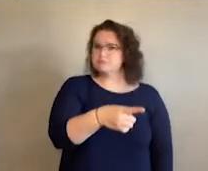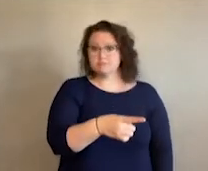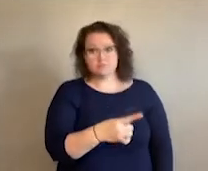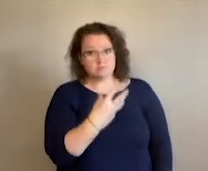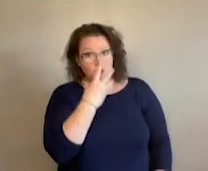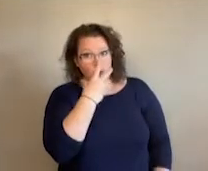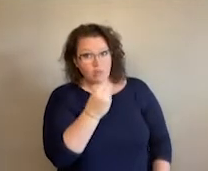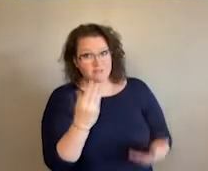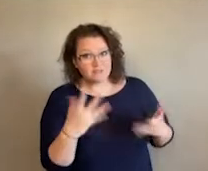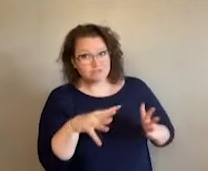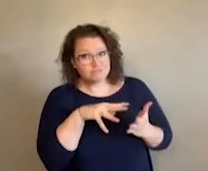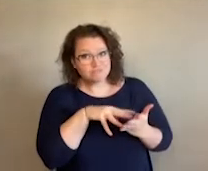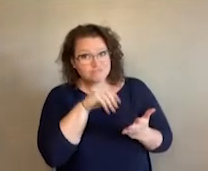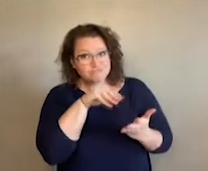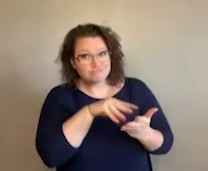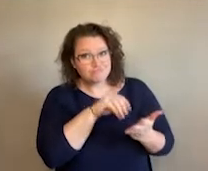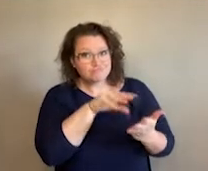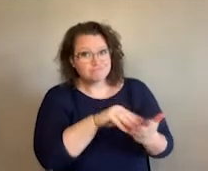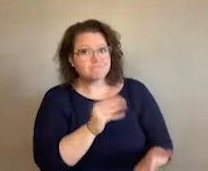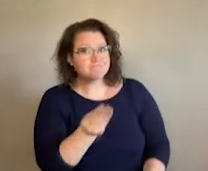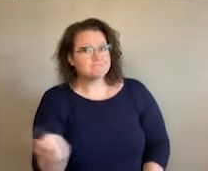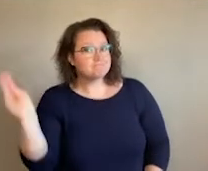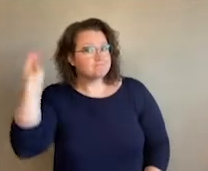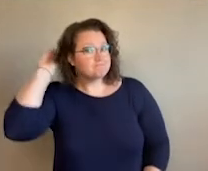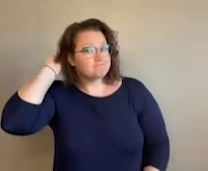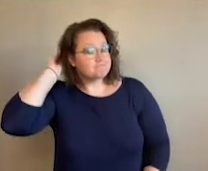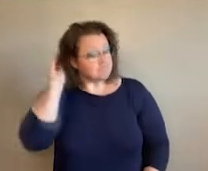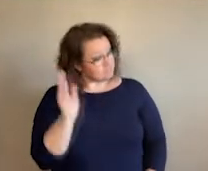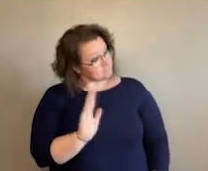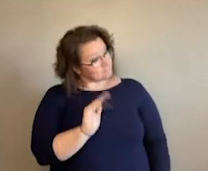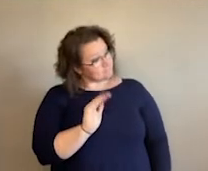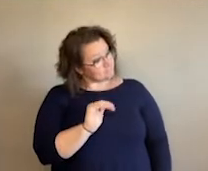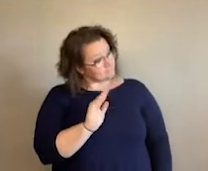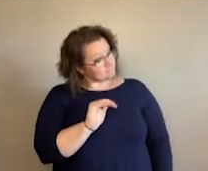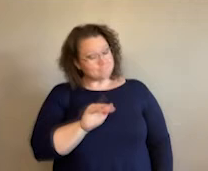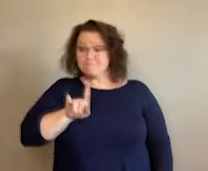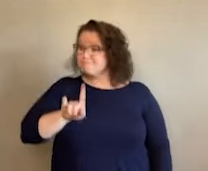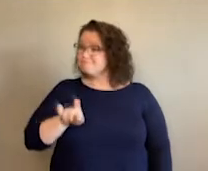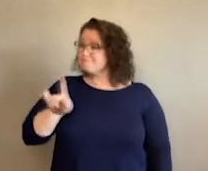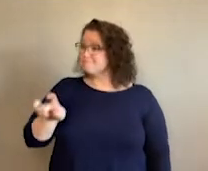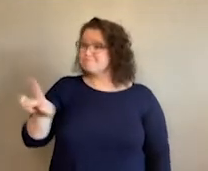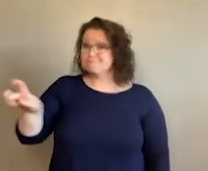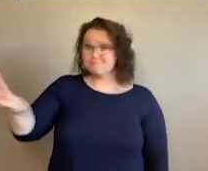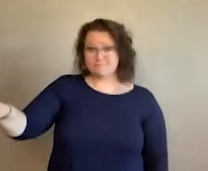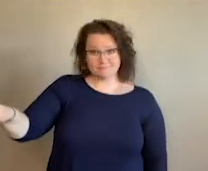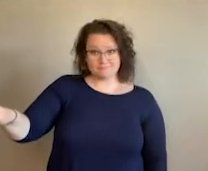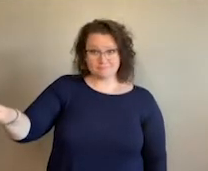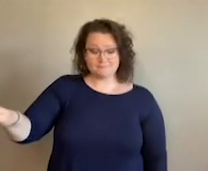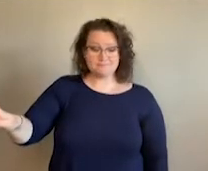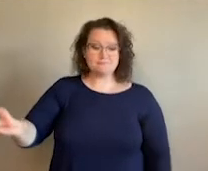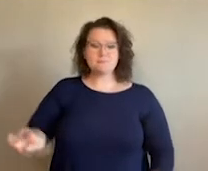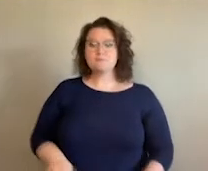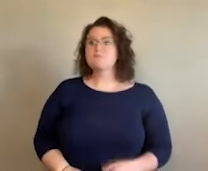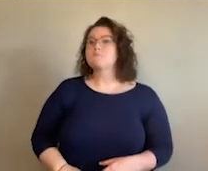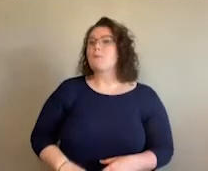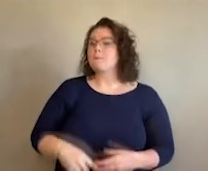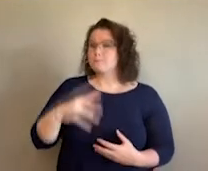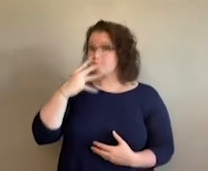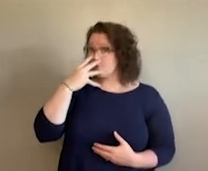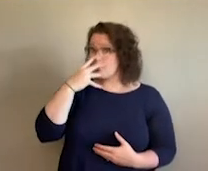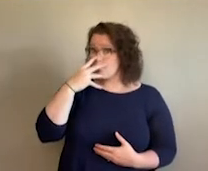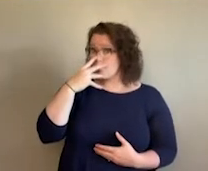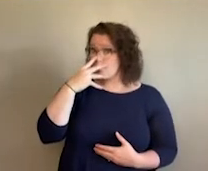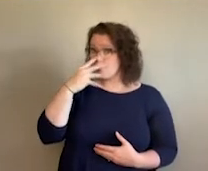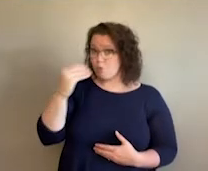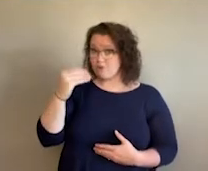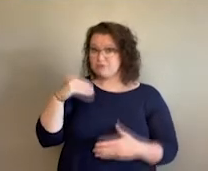all he cared to know. He bade Red Riding Hood goodbye and trotted on briskly. As soon as he came into the wood where